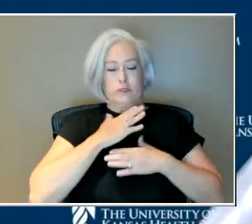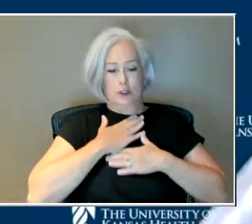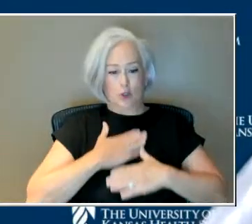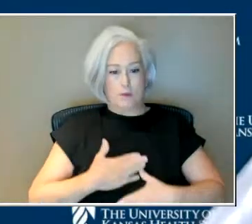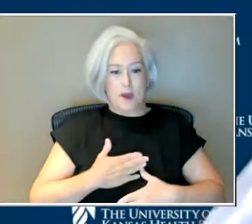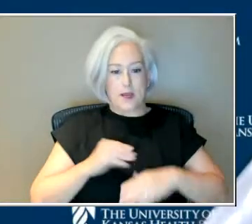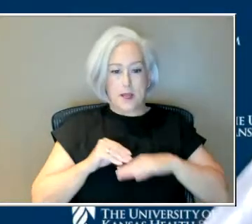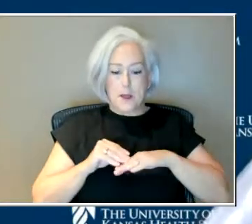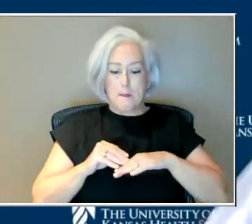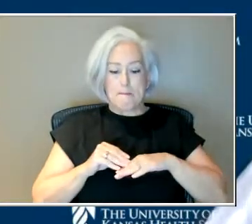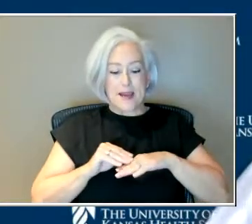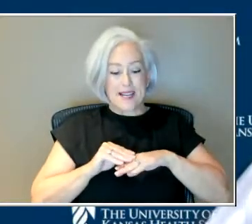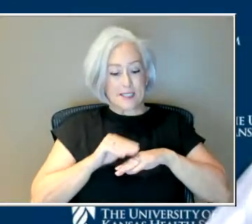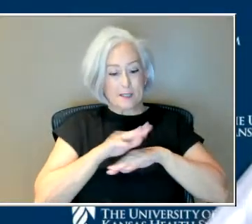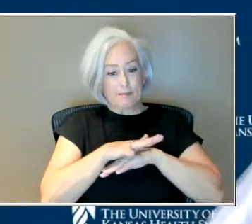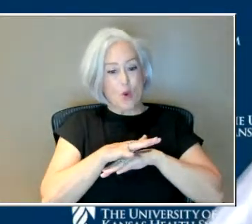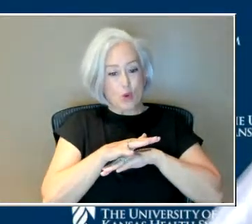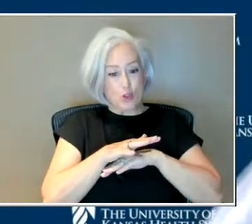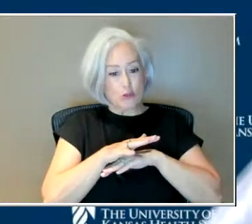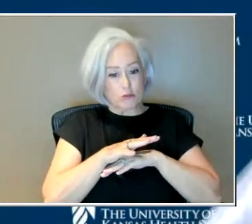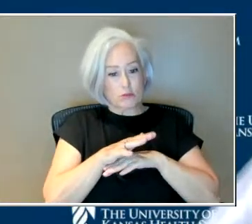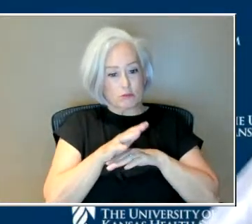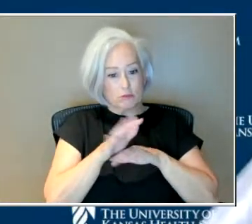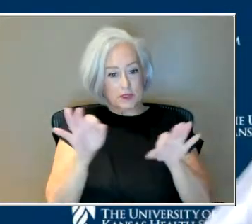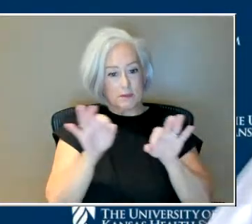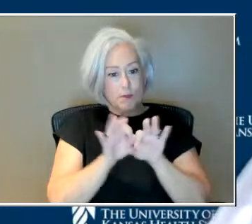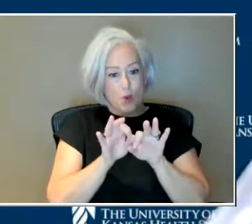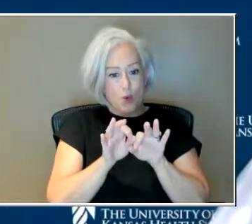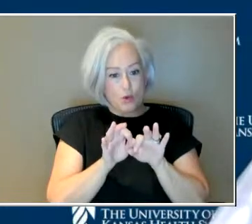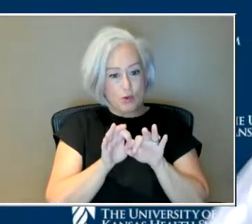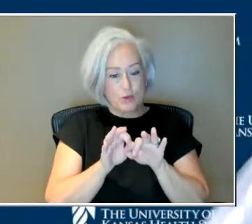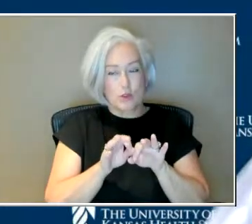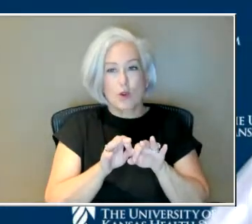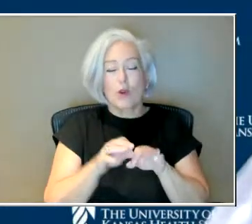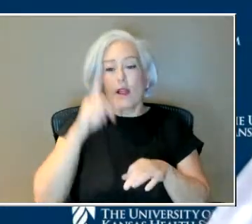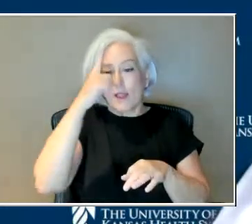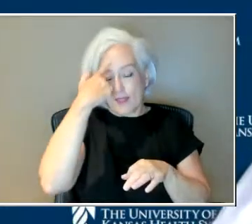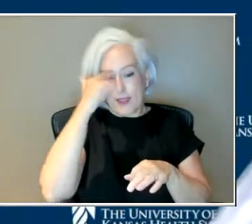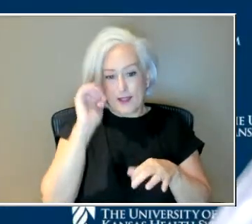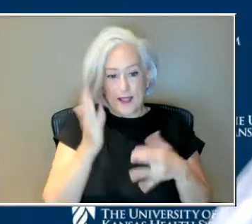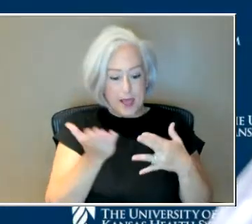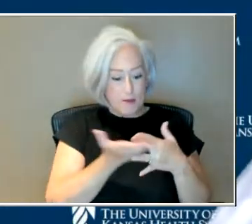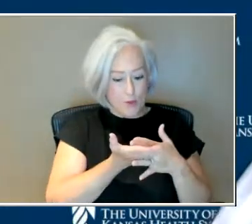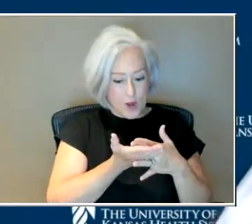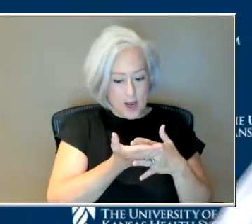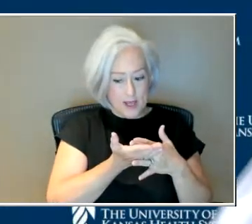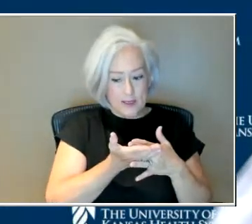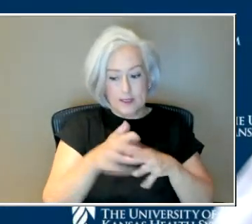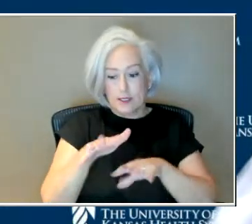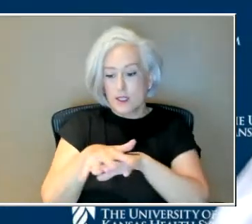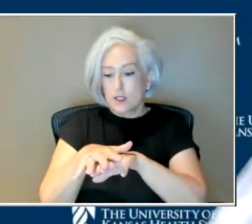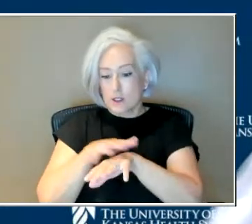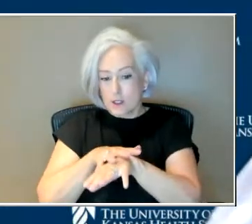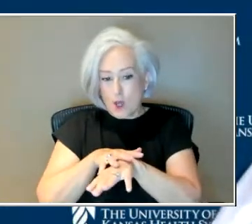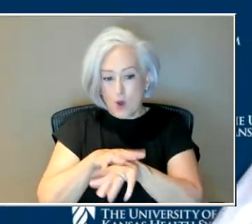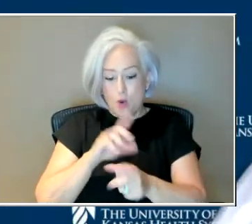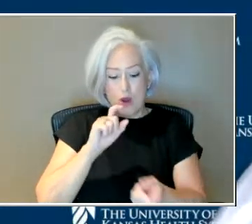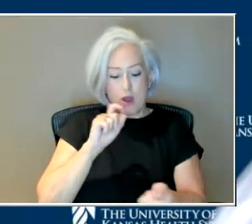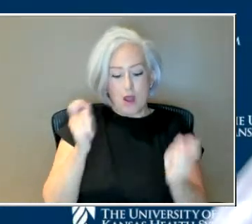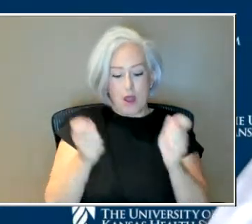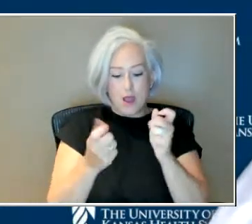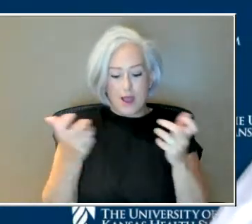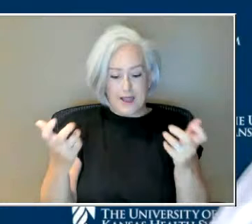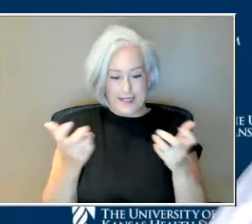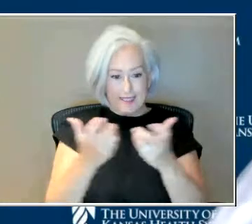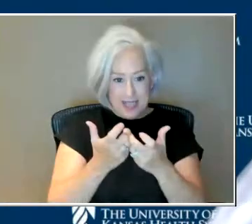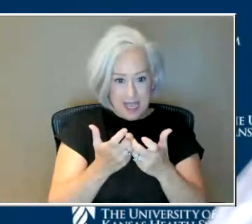big part of it. And when you talk about breaks going slow, adaptability, even when you go from a hot condition and now you rush somebody or